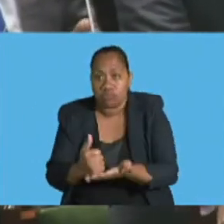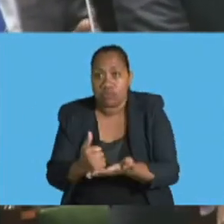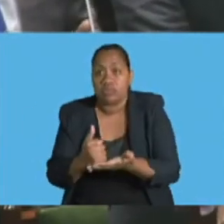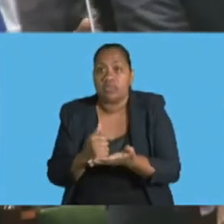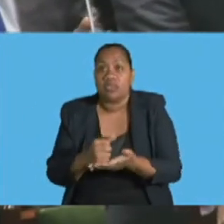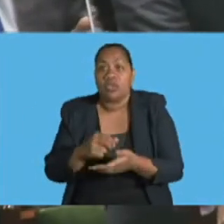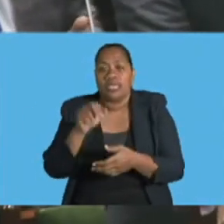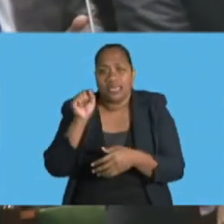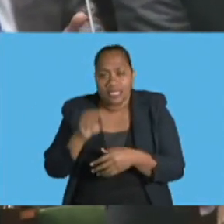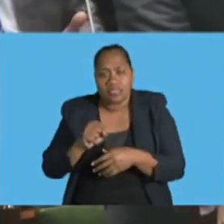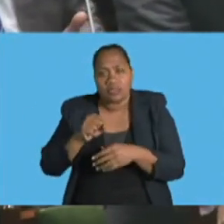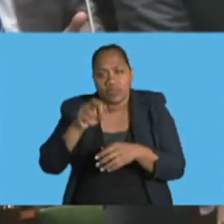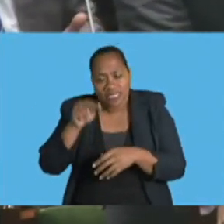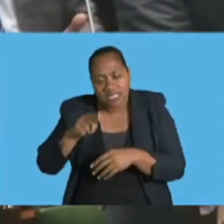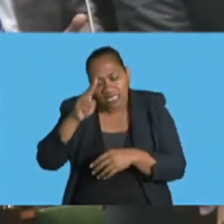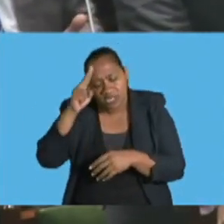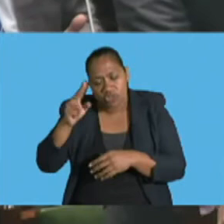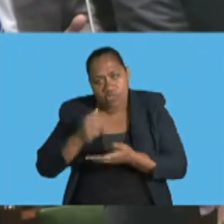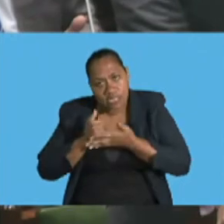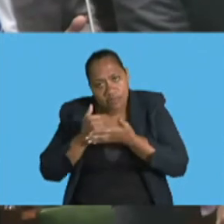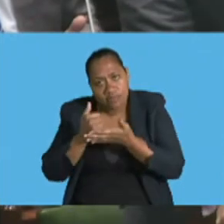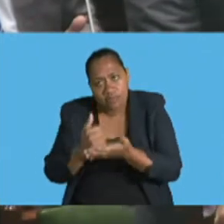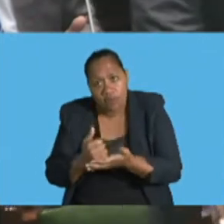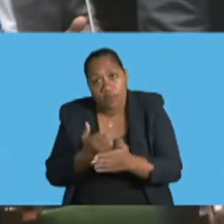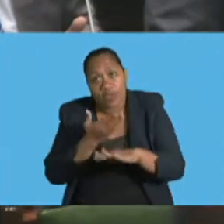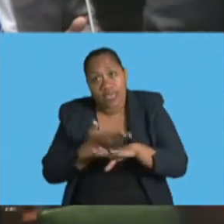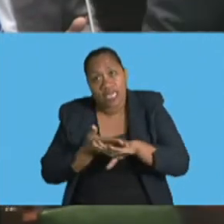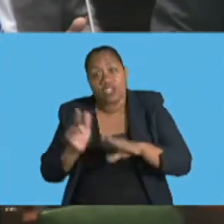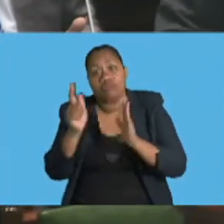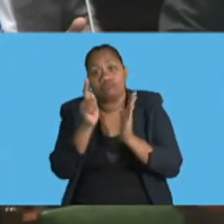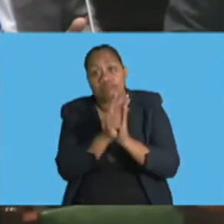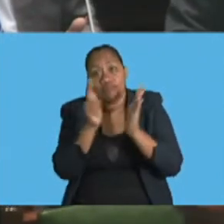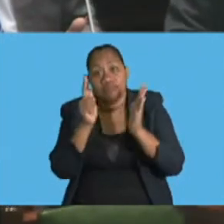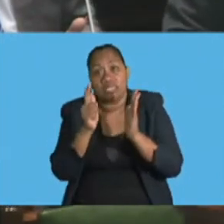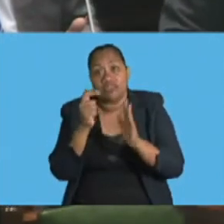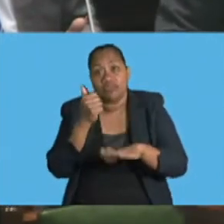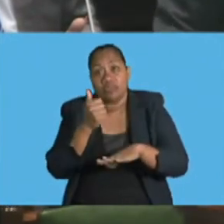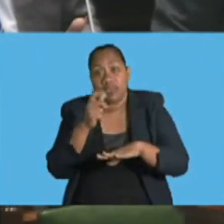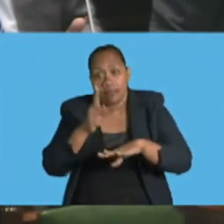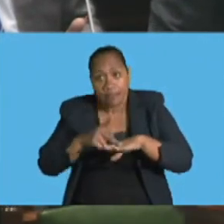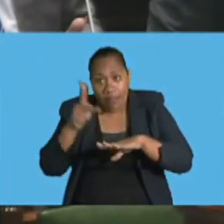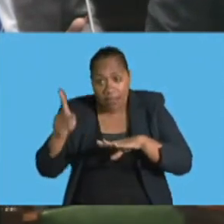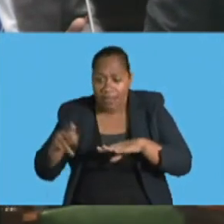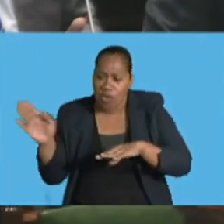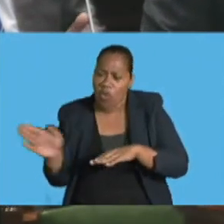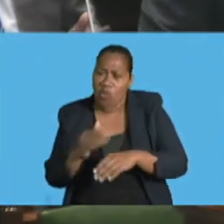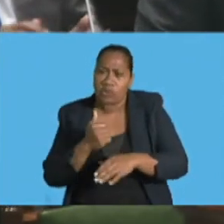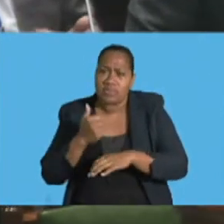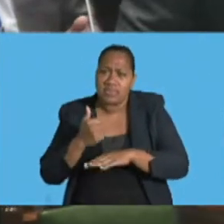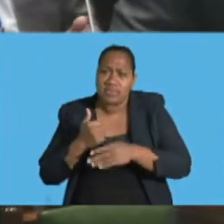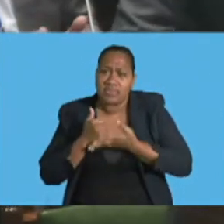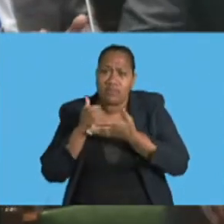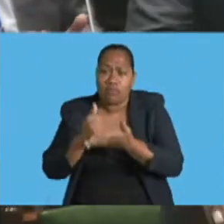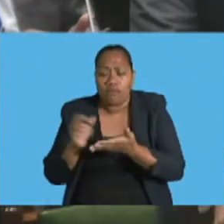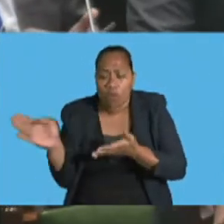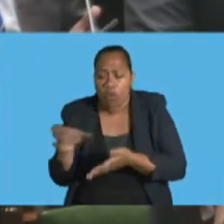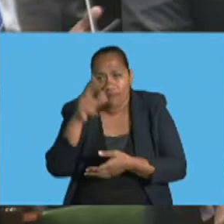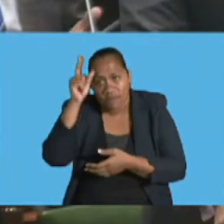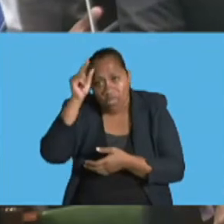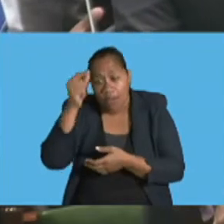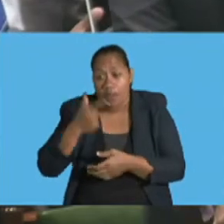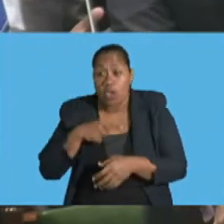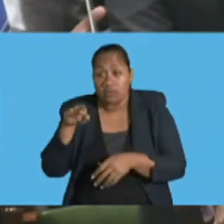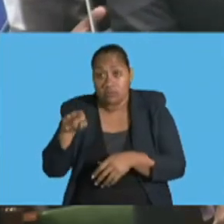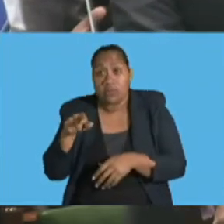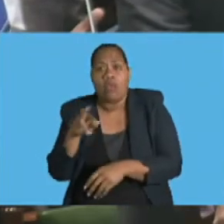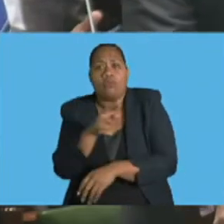national support for this new legislation in Parliament, along with the support of every Fijian. Because on any fair appraisal, it is responsible, it